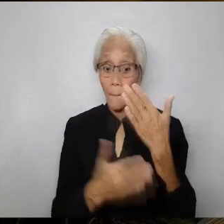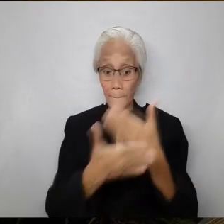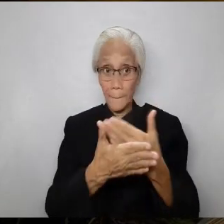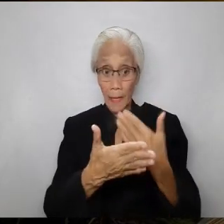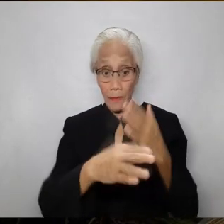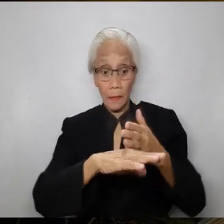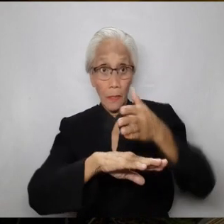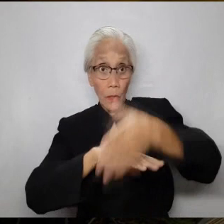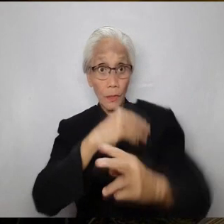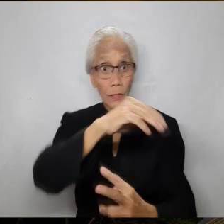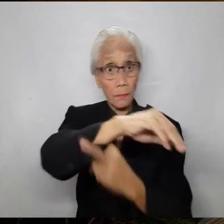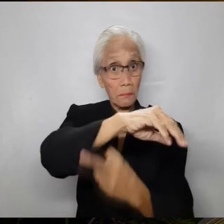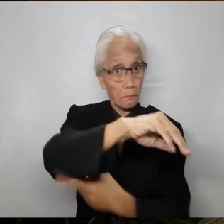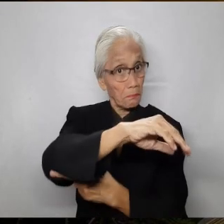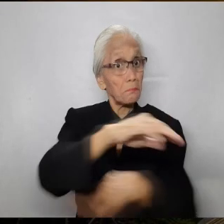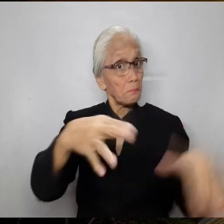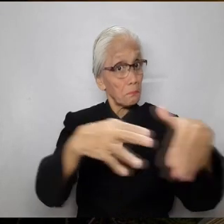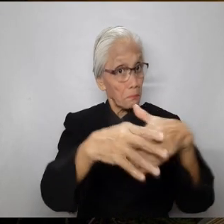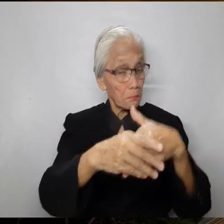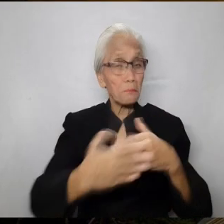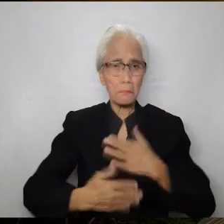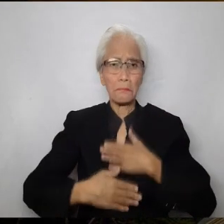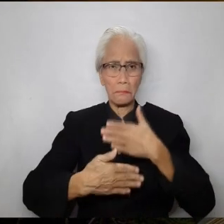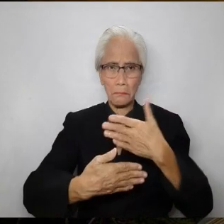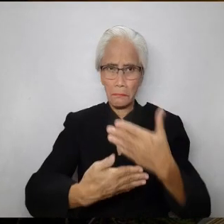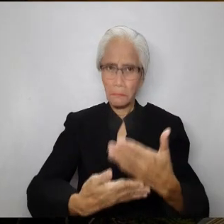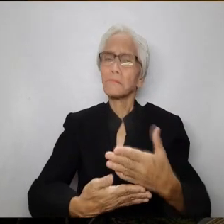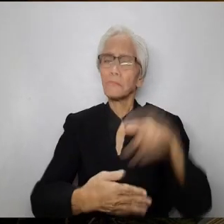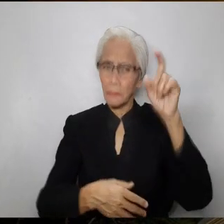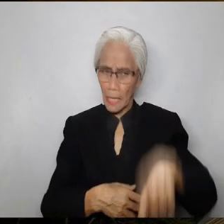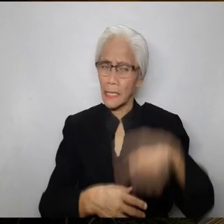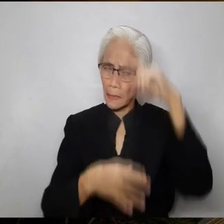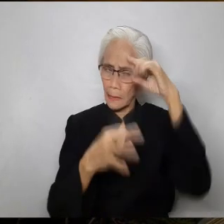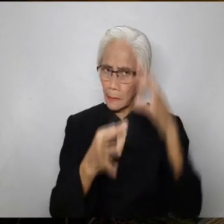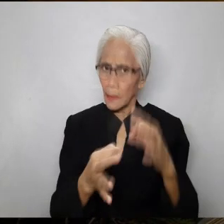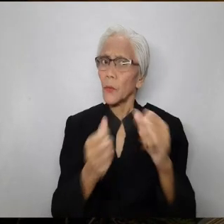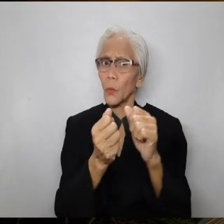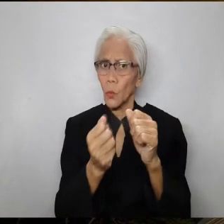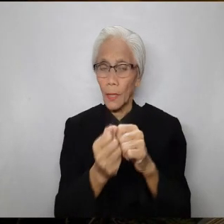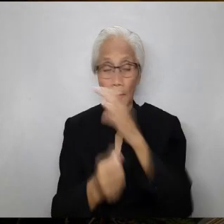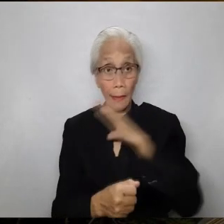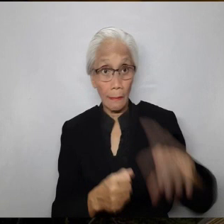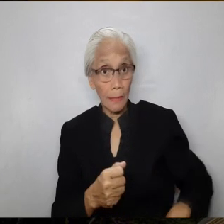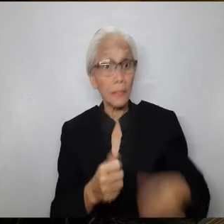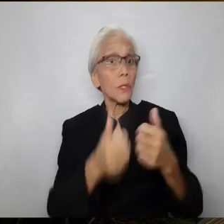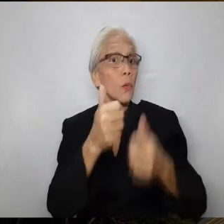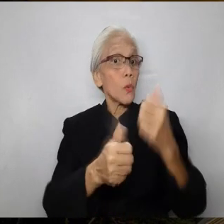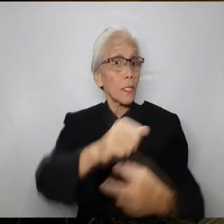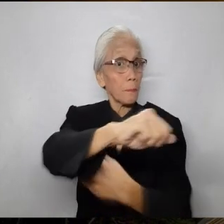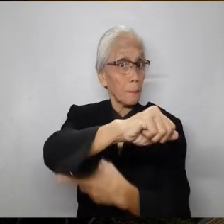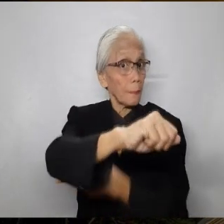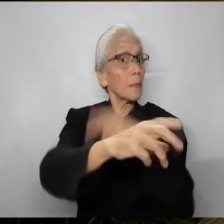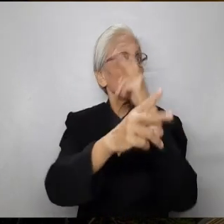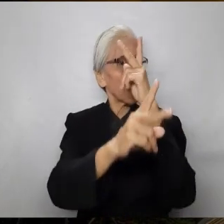by mistake. Thus, before crossing the bridge of marital commitment, discern with